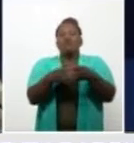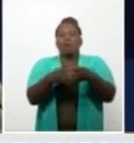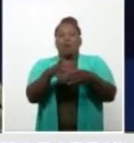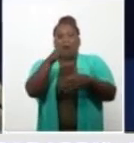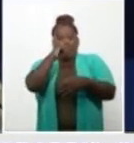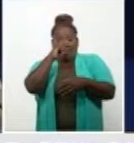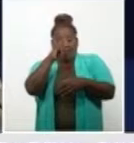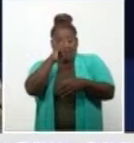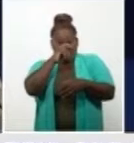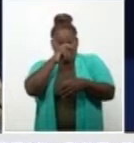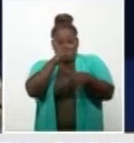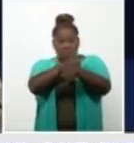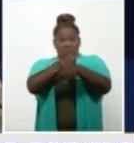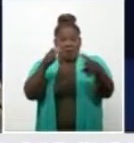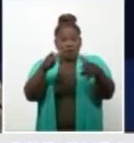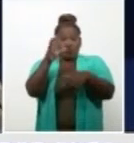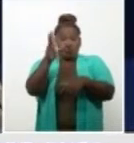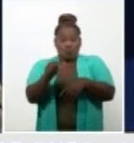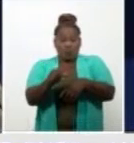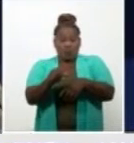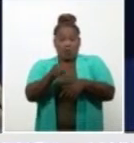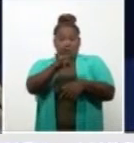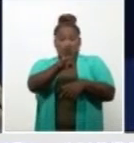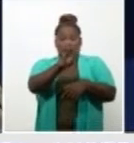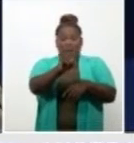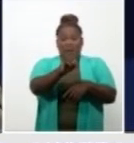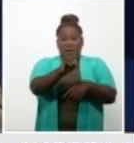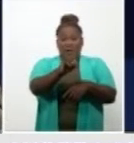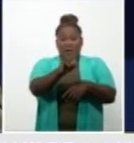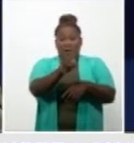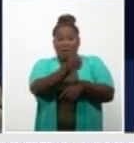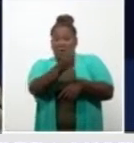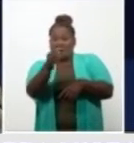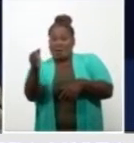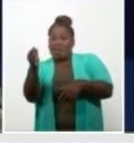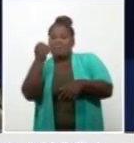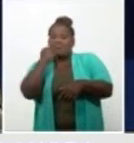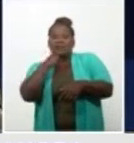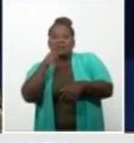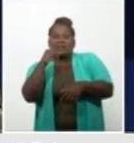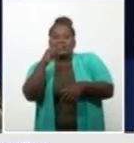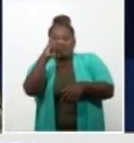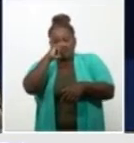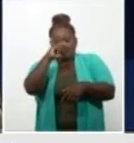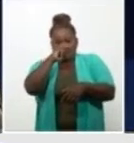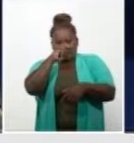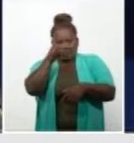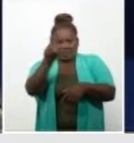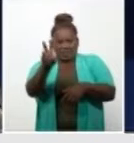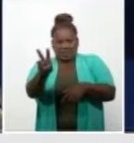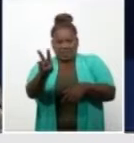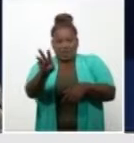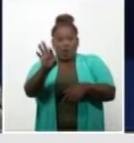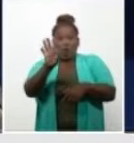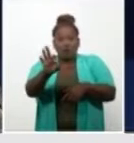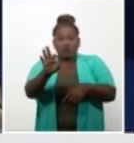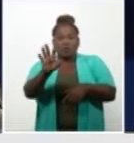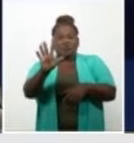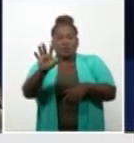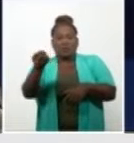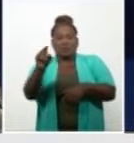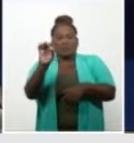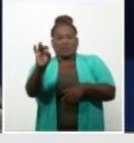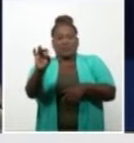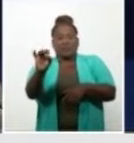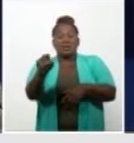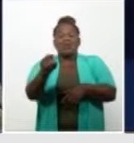The age group with the most cases was a group of 40 years and above, with 13 cases, which is 85.7% of